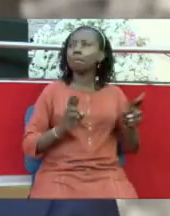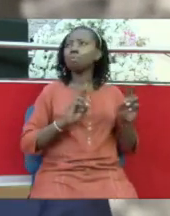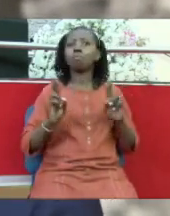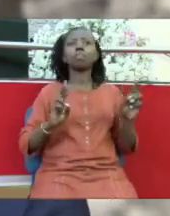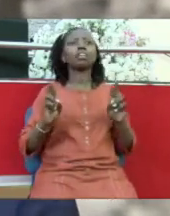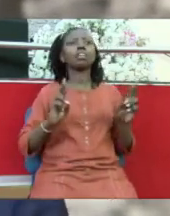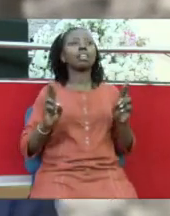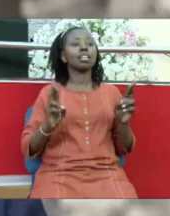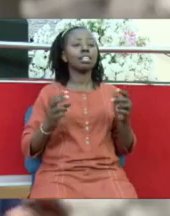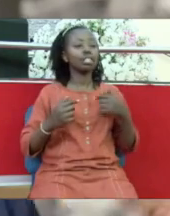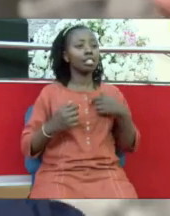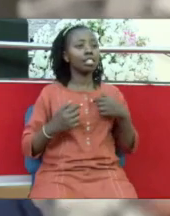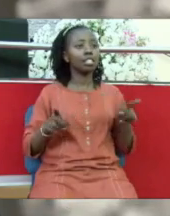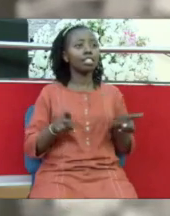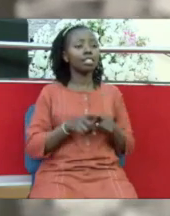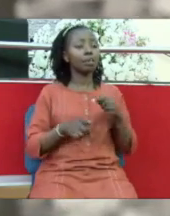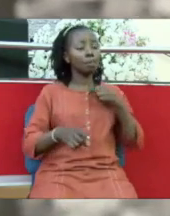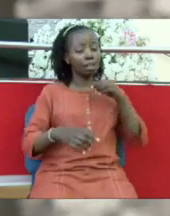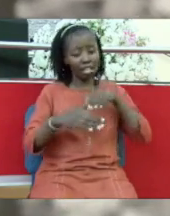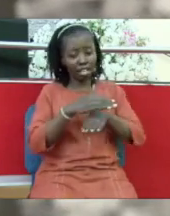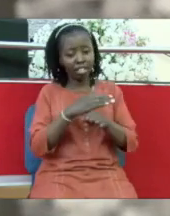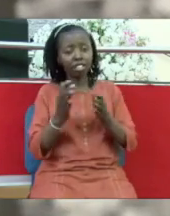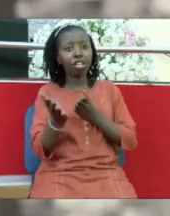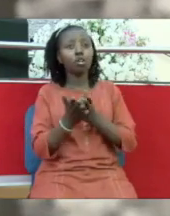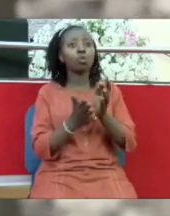I'm coming in the name of the Lord.